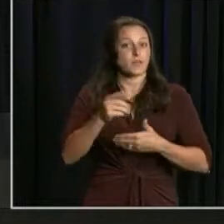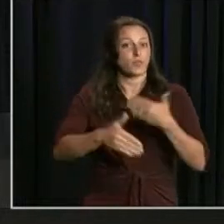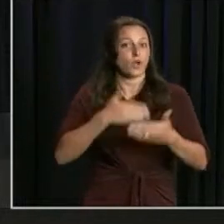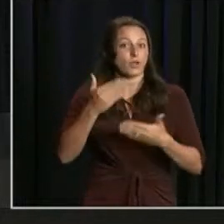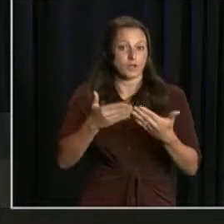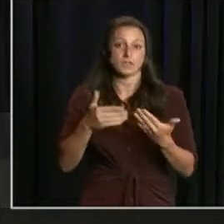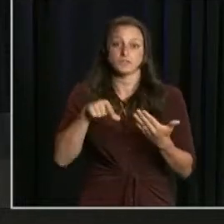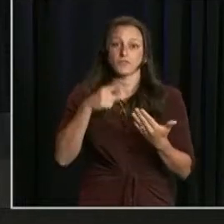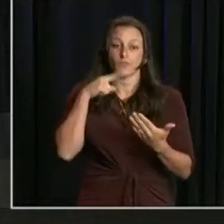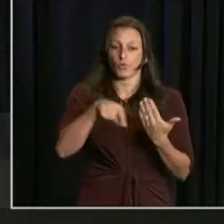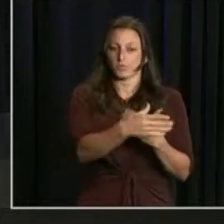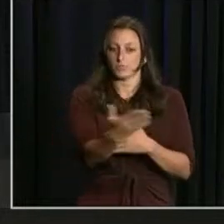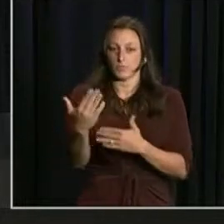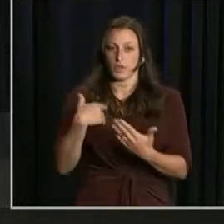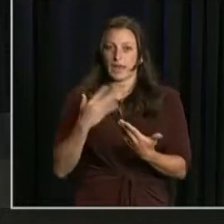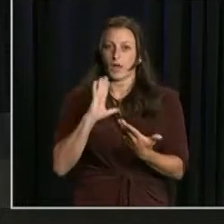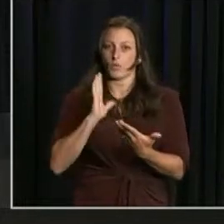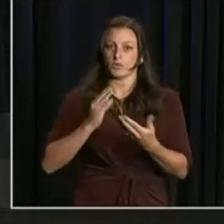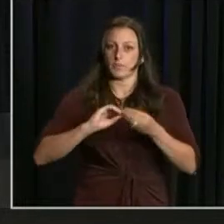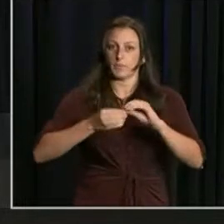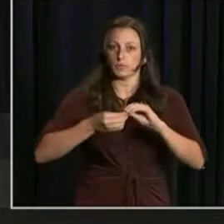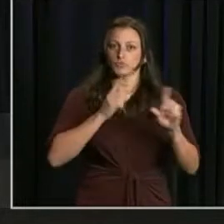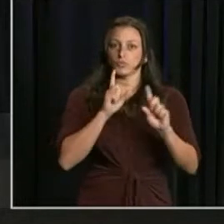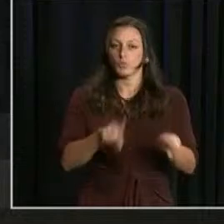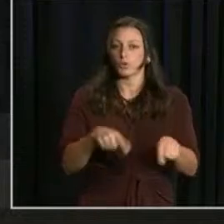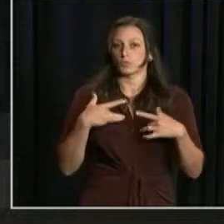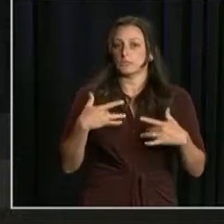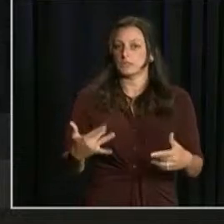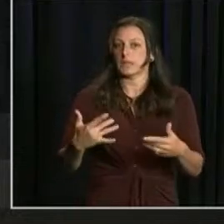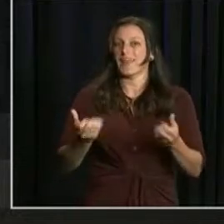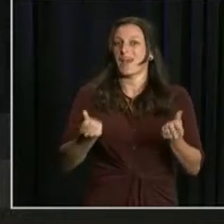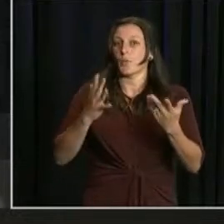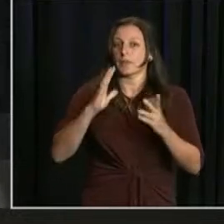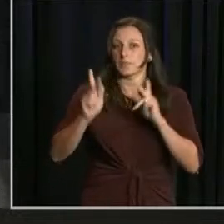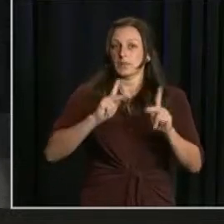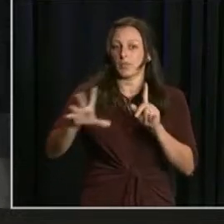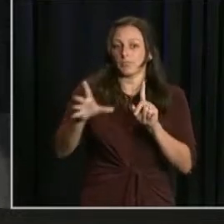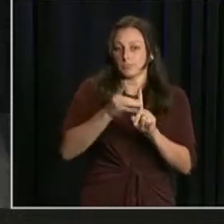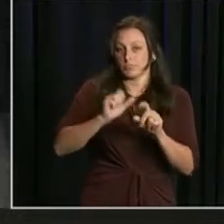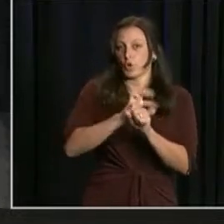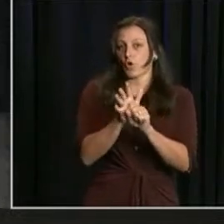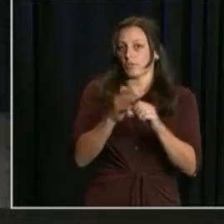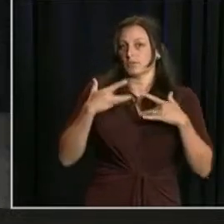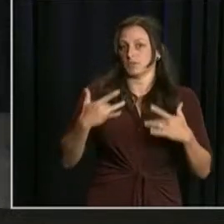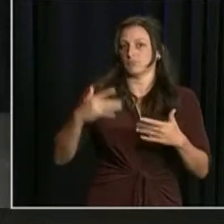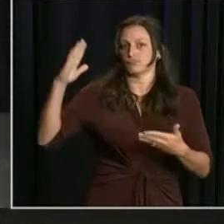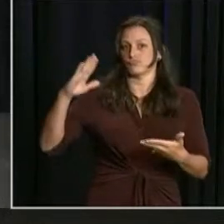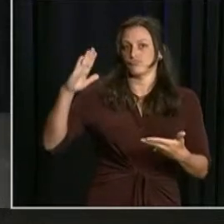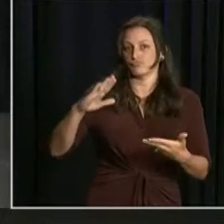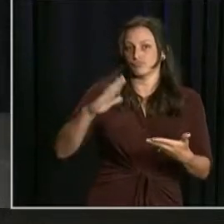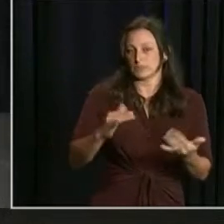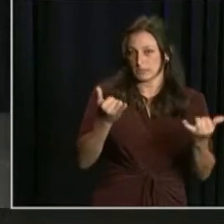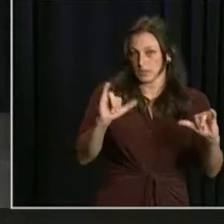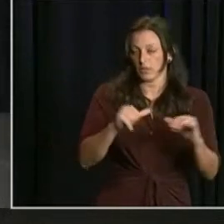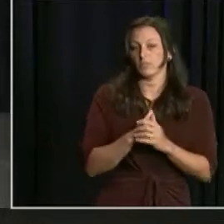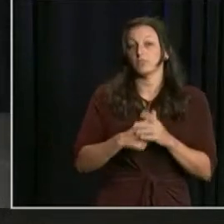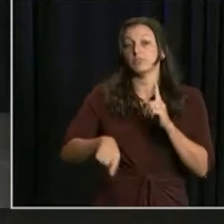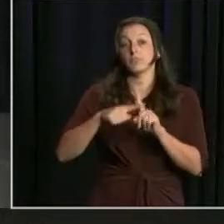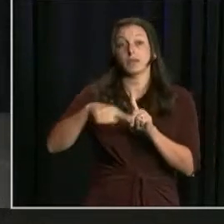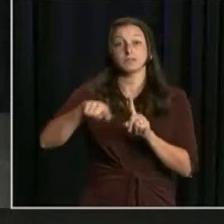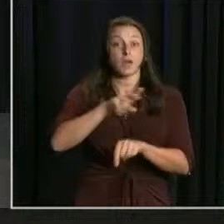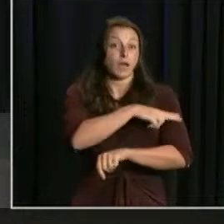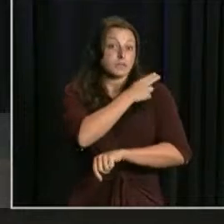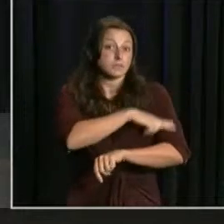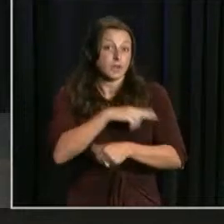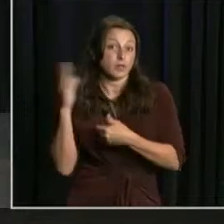Indicators report, we continue to go in a downward trajectory in the number of cases of COVID-19 being reported. In addition, our